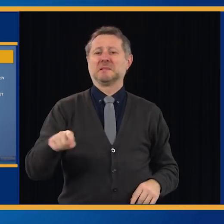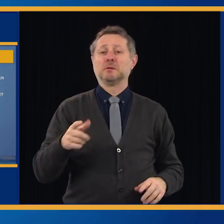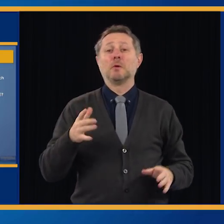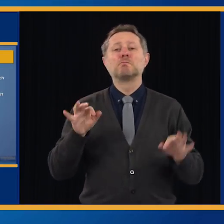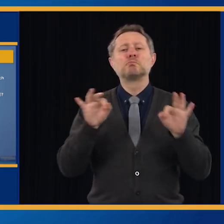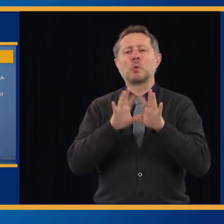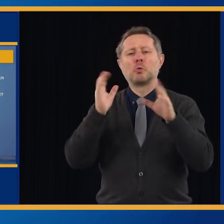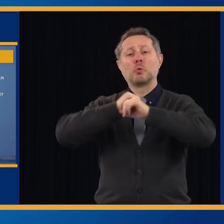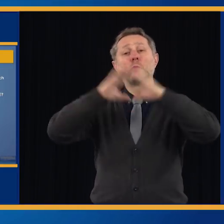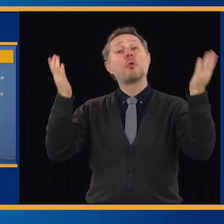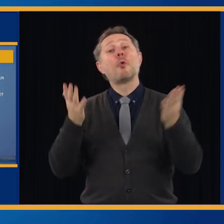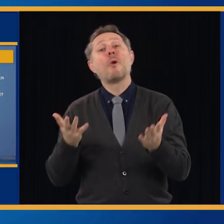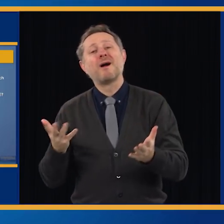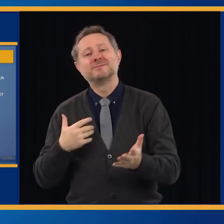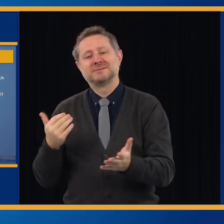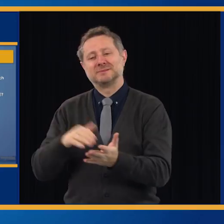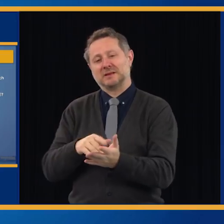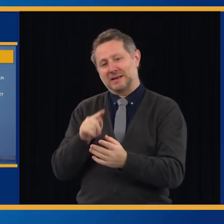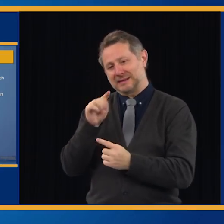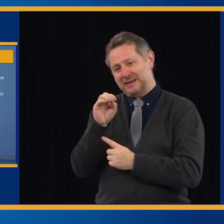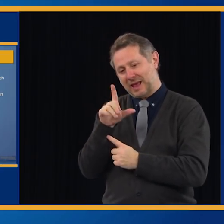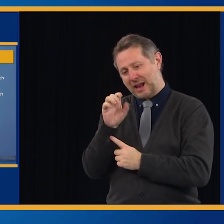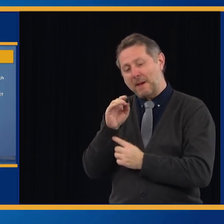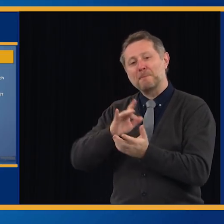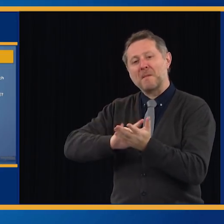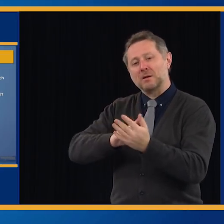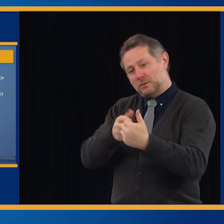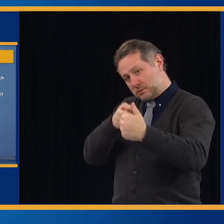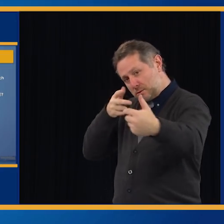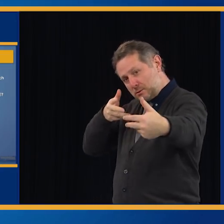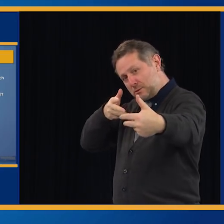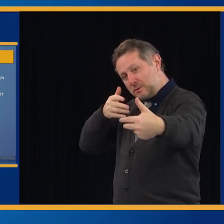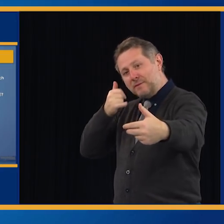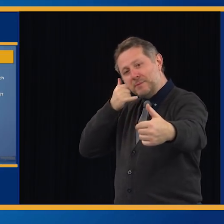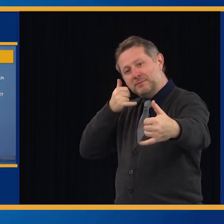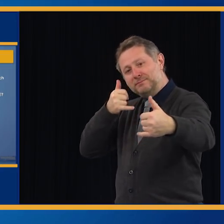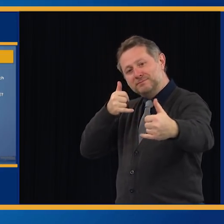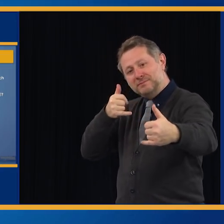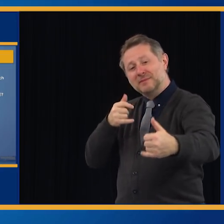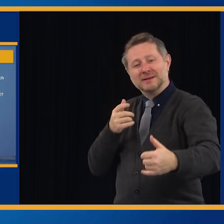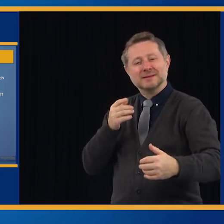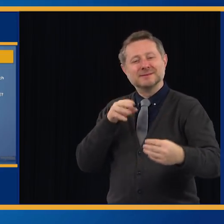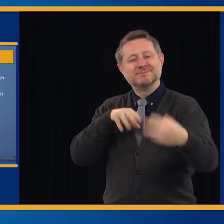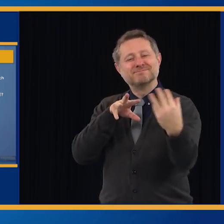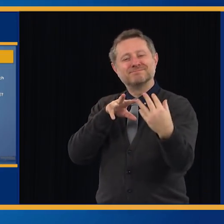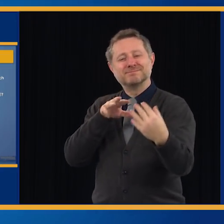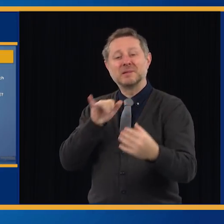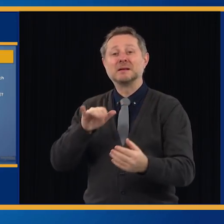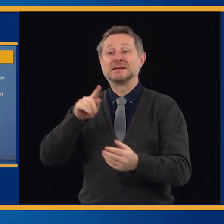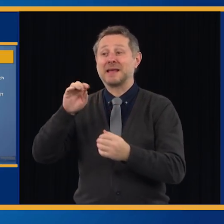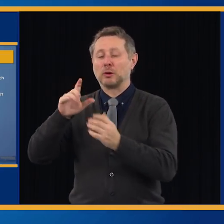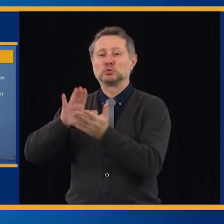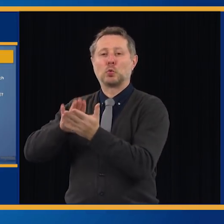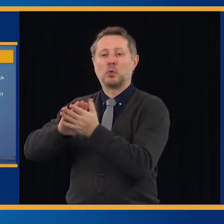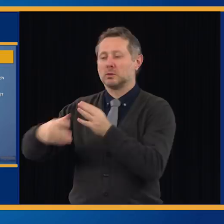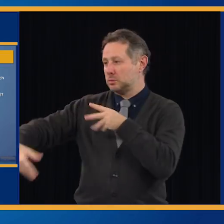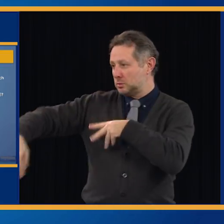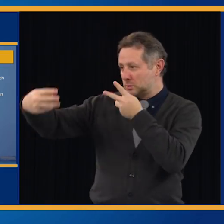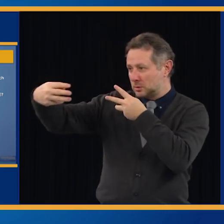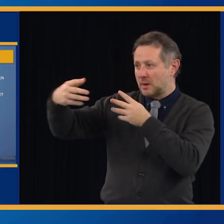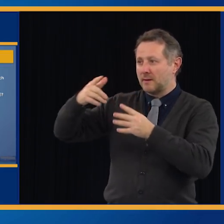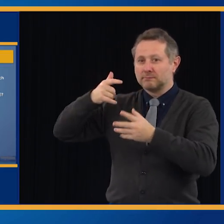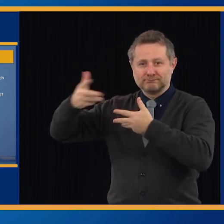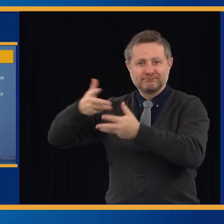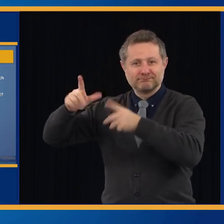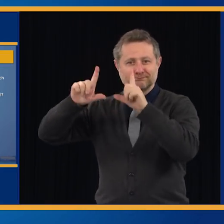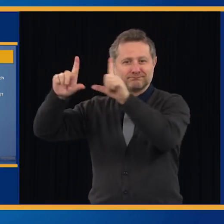teleeducation. We have to have a regional control room that is monitoring all these indicators and